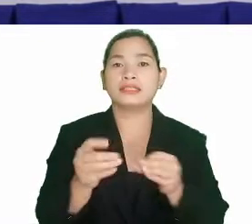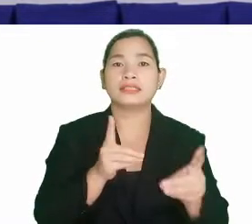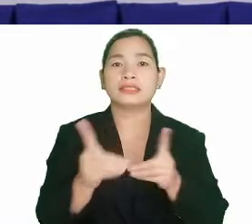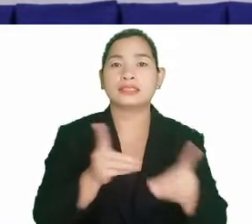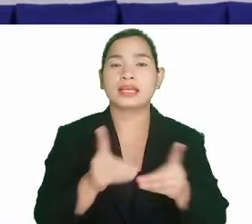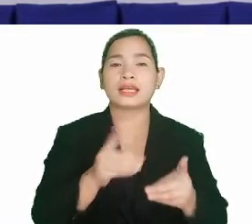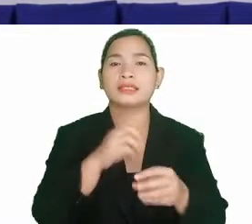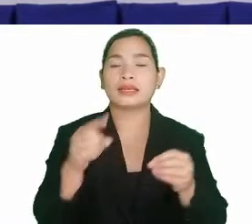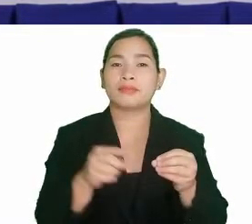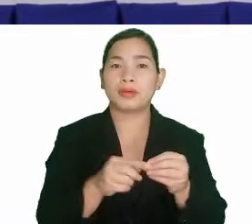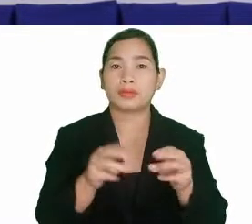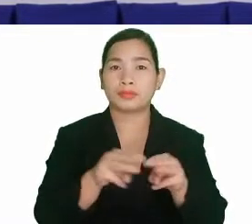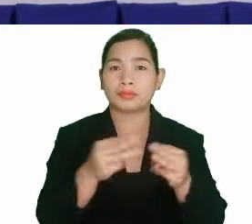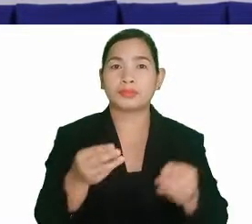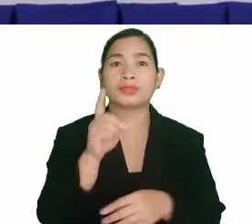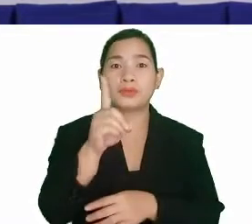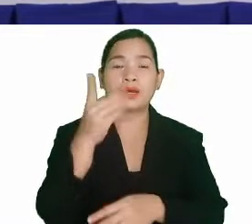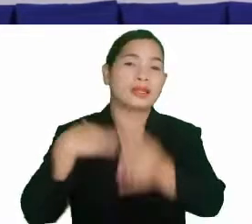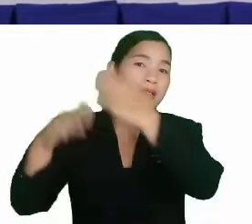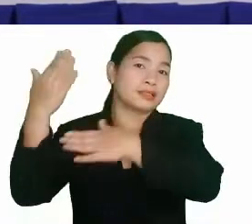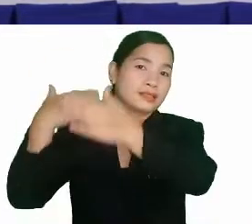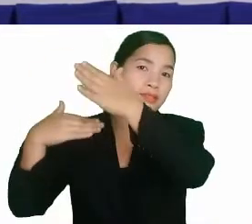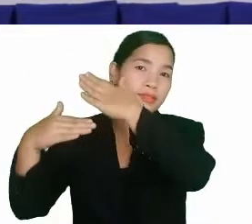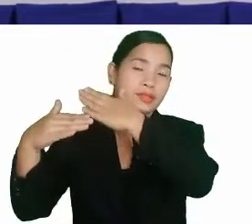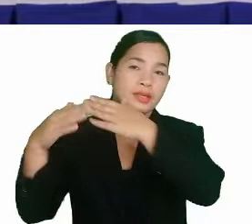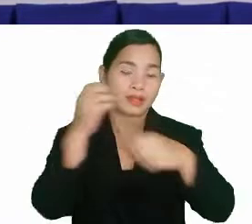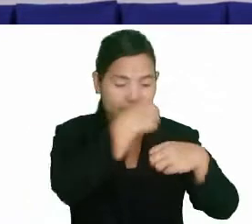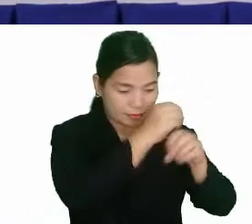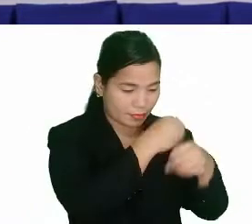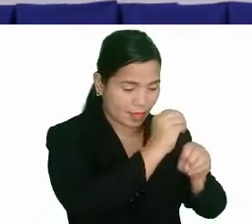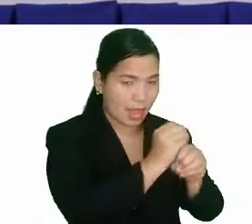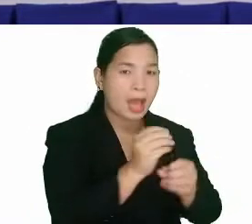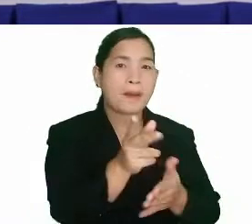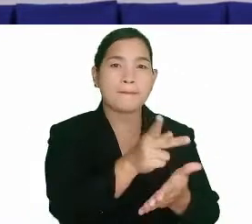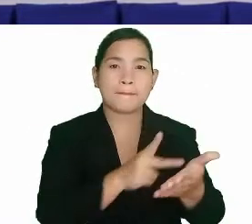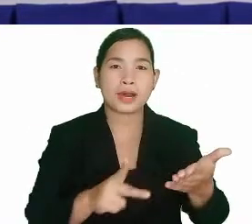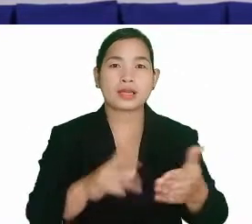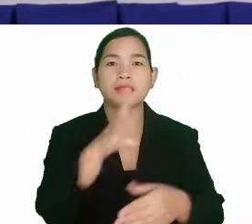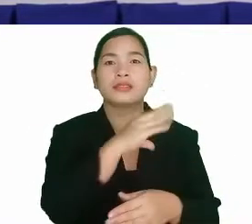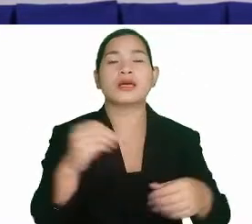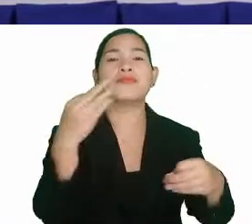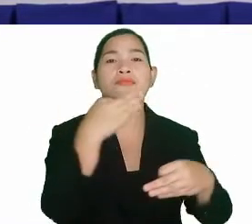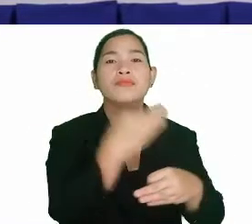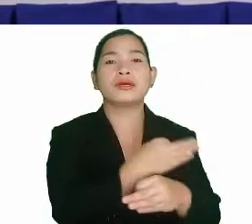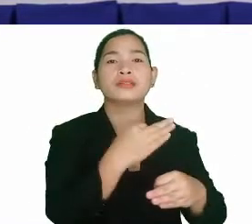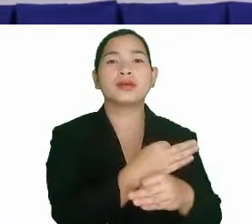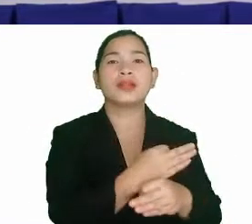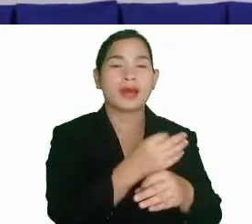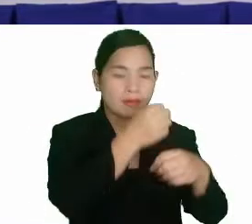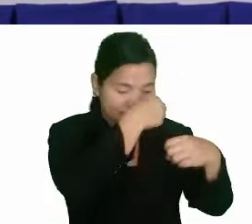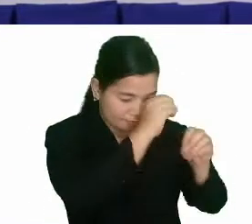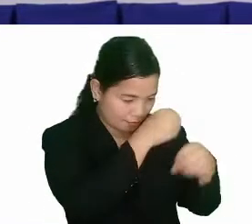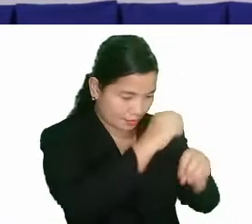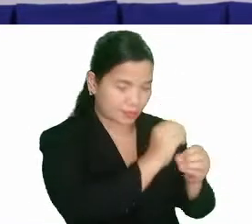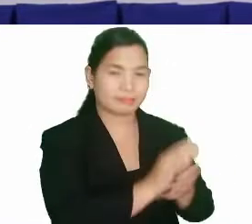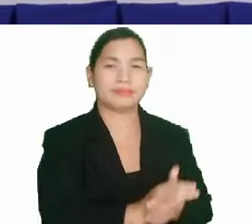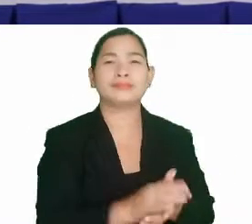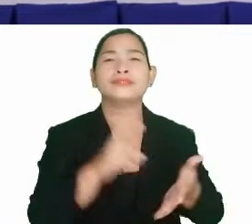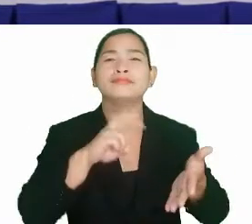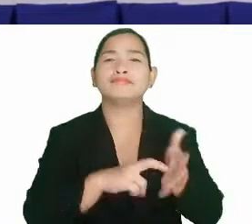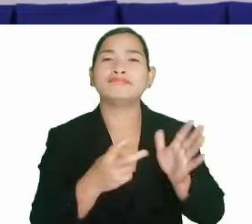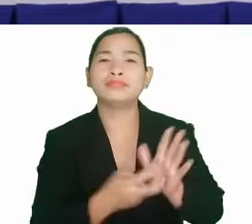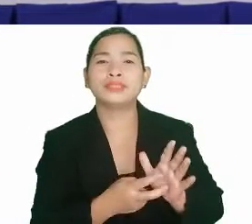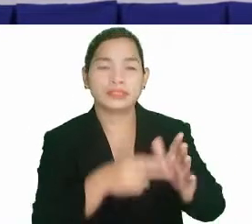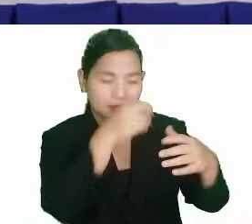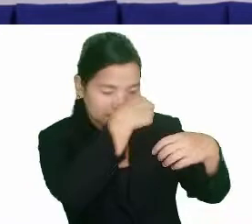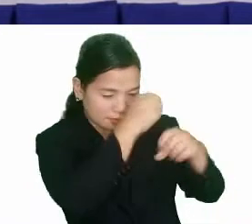history, parts of the microscope, and their corresponding functions. A microscope is a tool